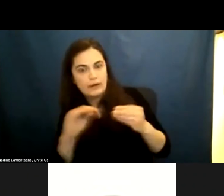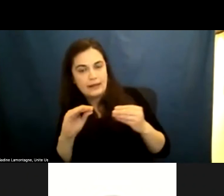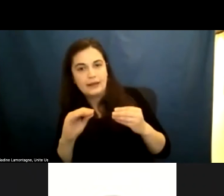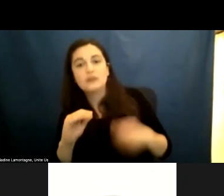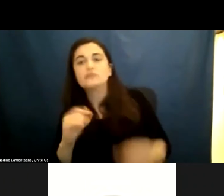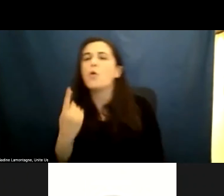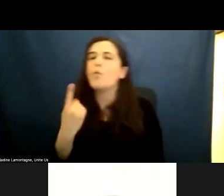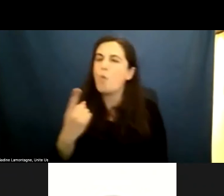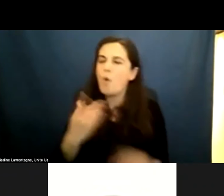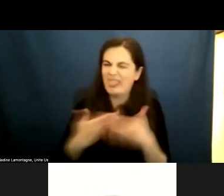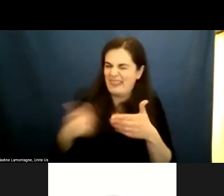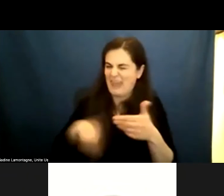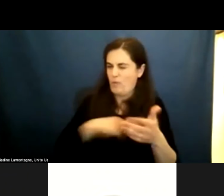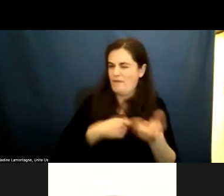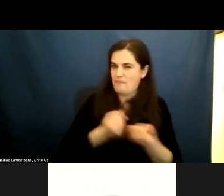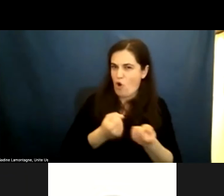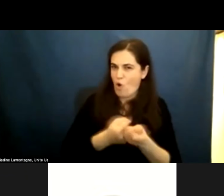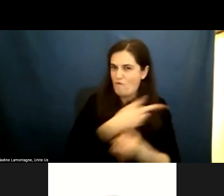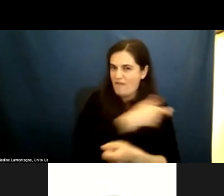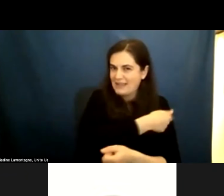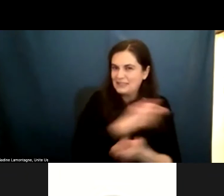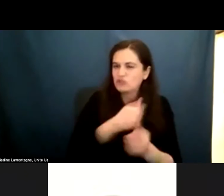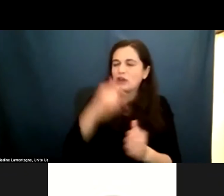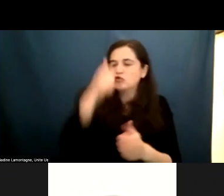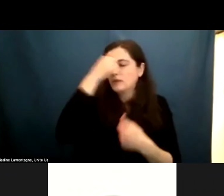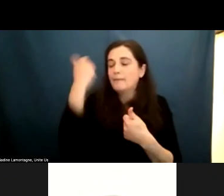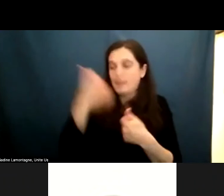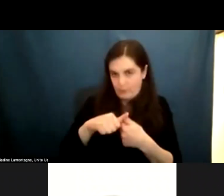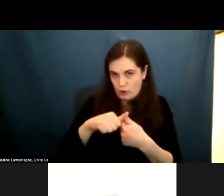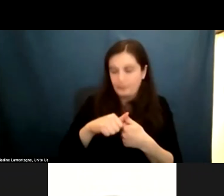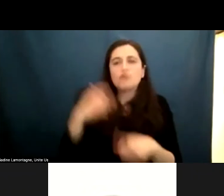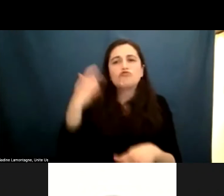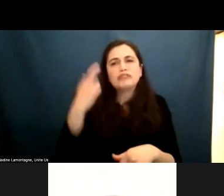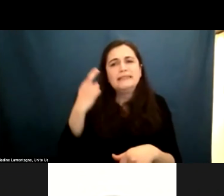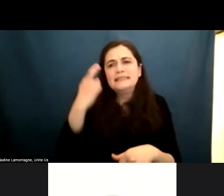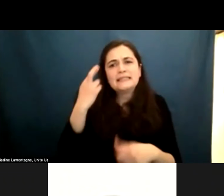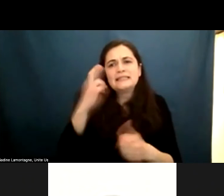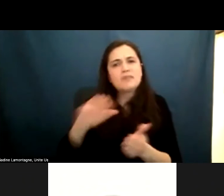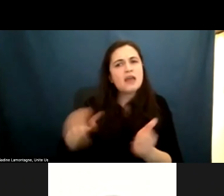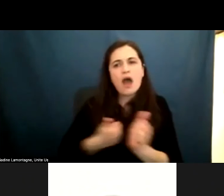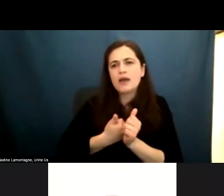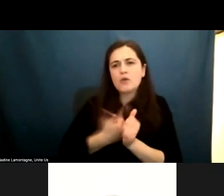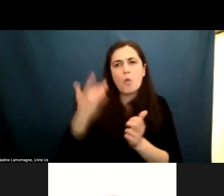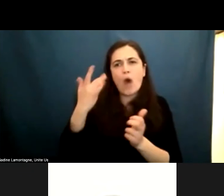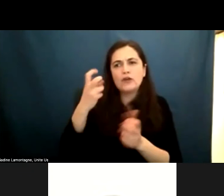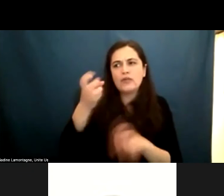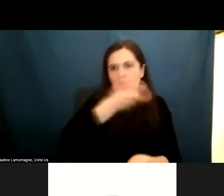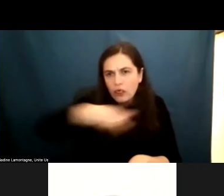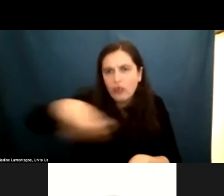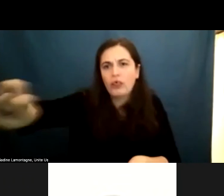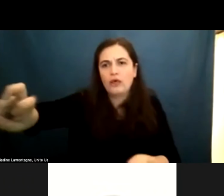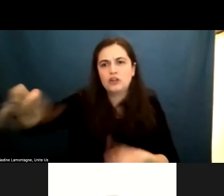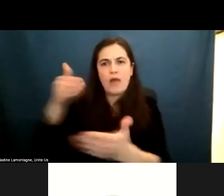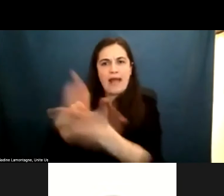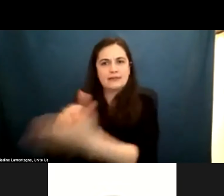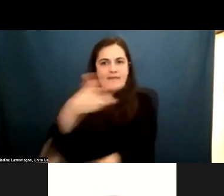at is, and to remember, is the reasons that people turn to anti-vaccine ideology. In many cases,